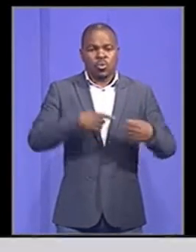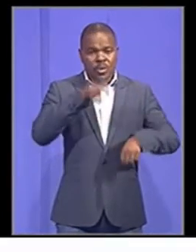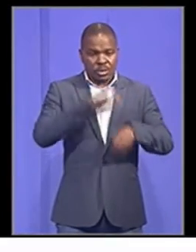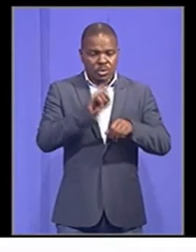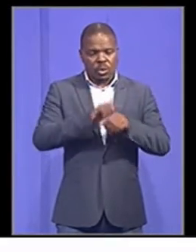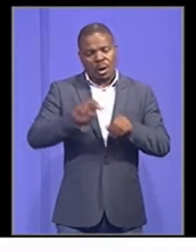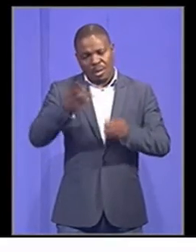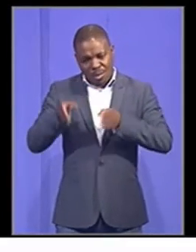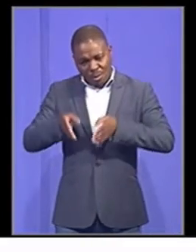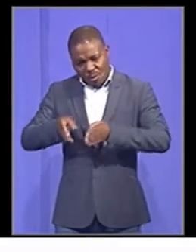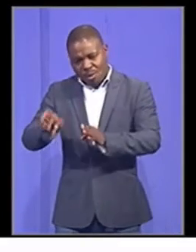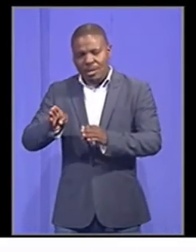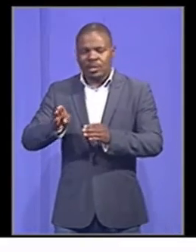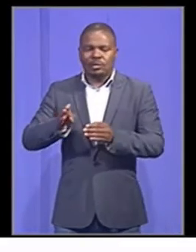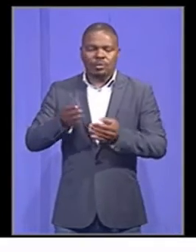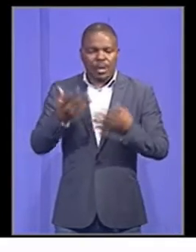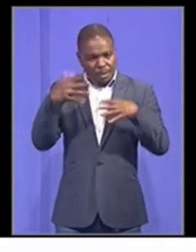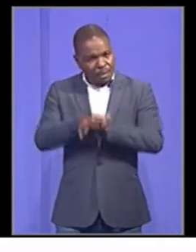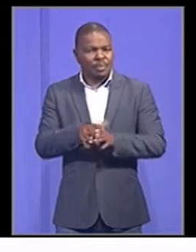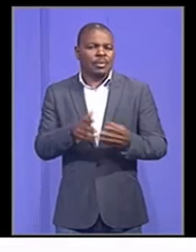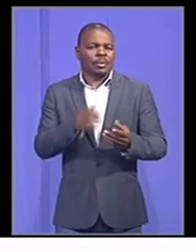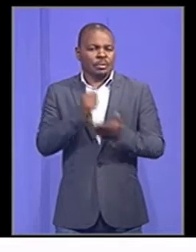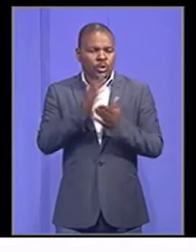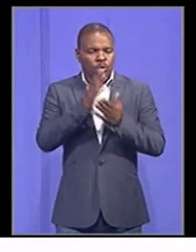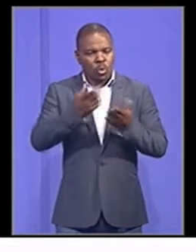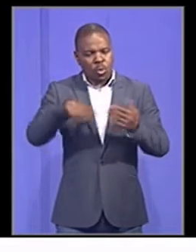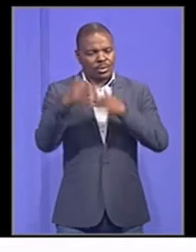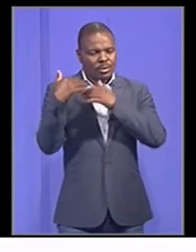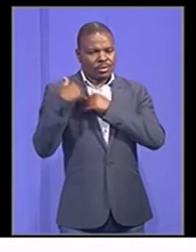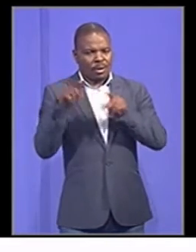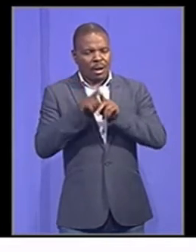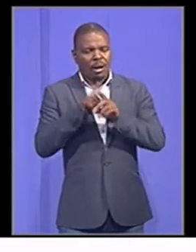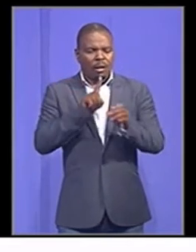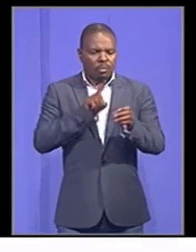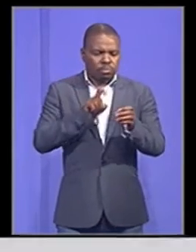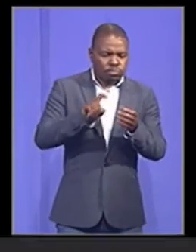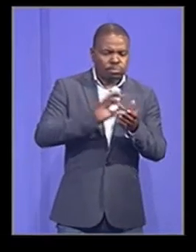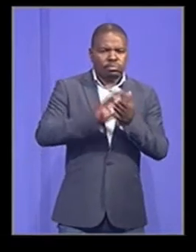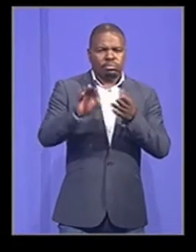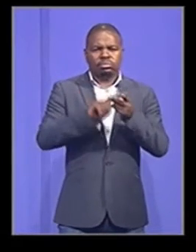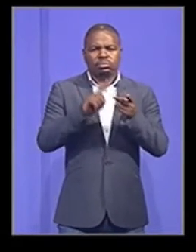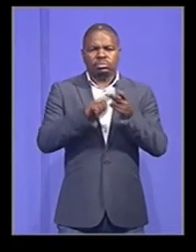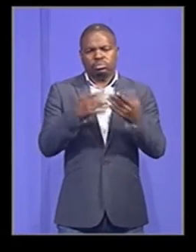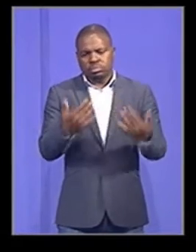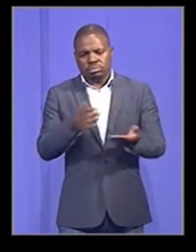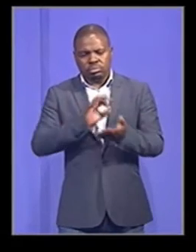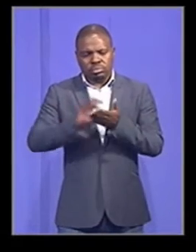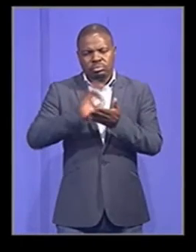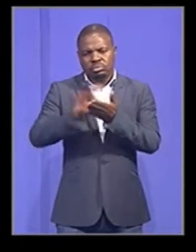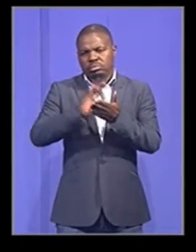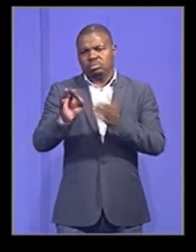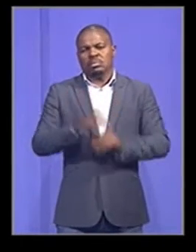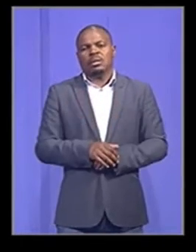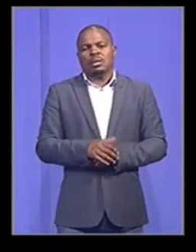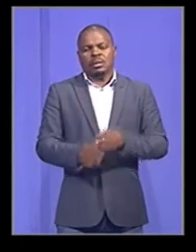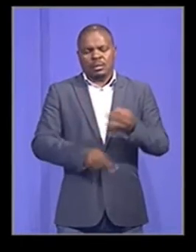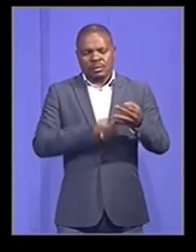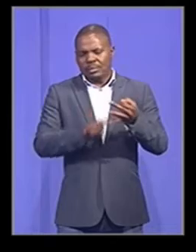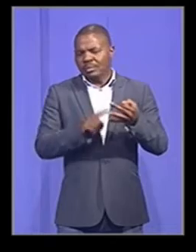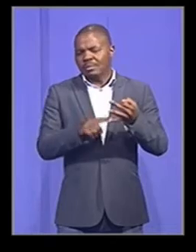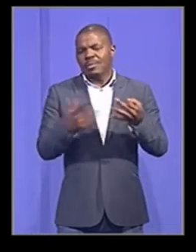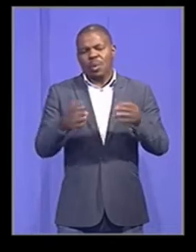non-pharmaceutical interventions are implemented so that we can be safe. This includes sanitizers, this includes water and sanitation, this includes as